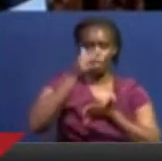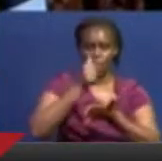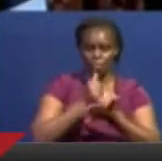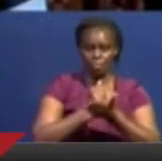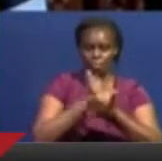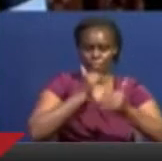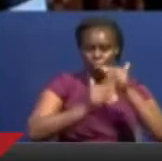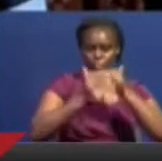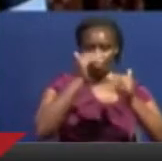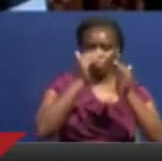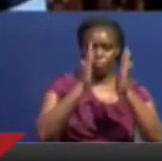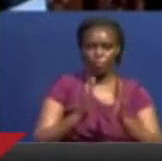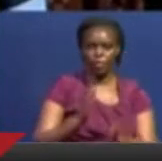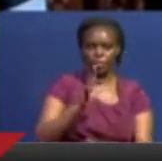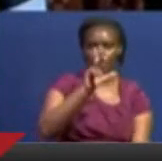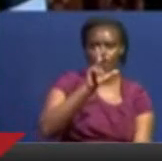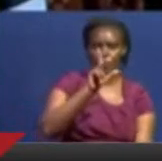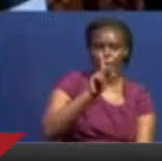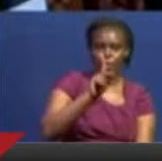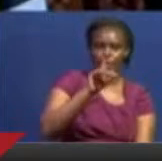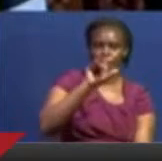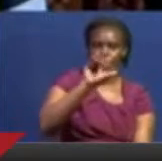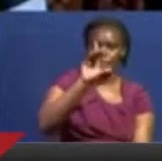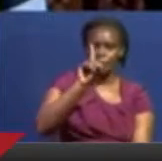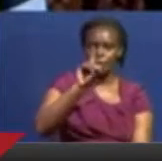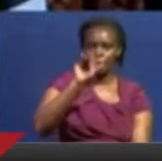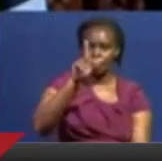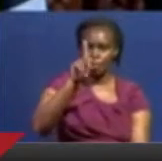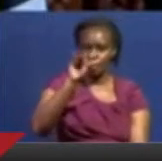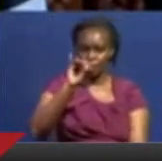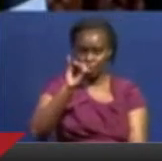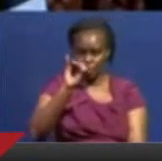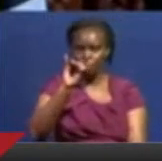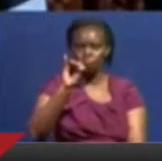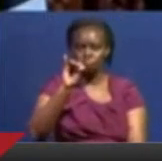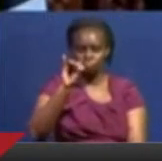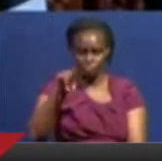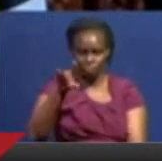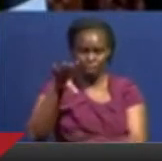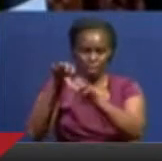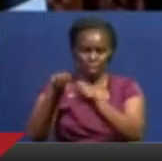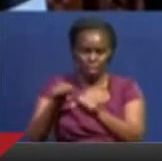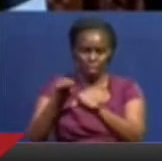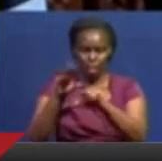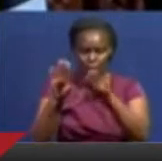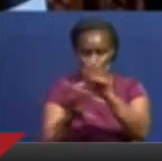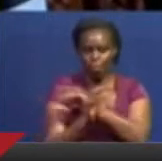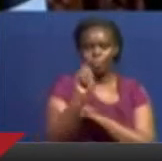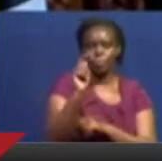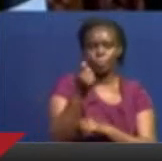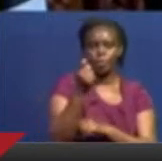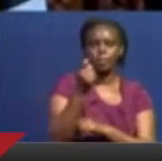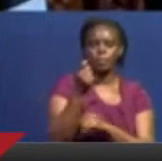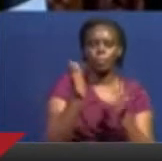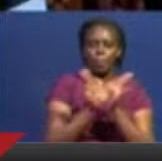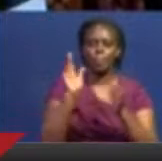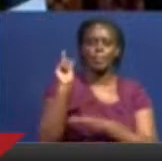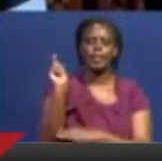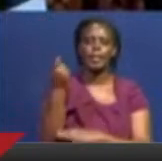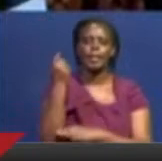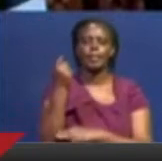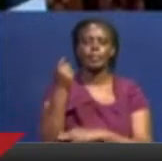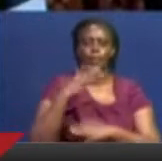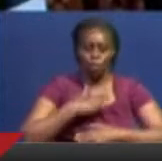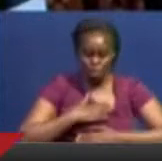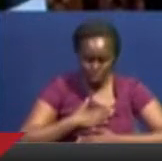of Professor Kithure Kindiki, EGH, to fill the vacancy in the office of the Deputy President of the Republic of Kenya.